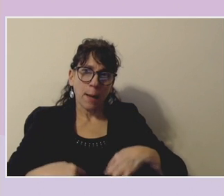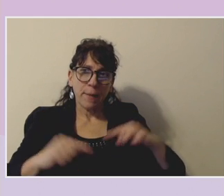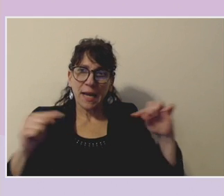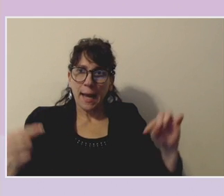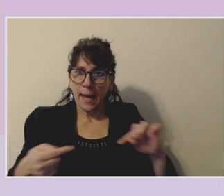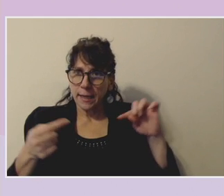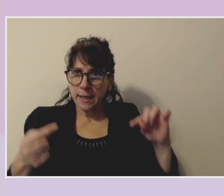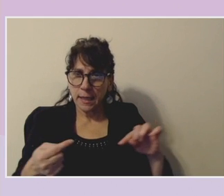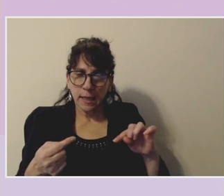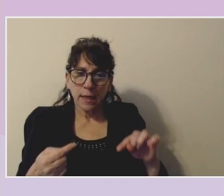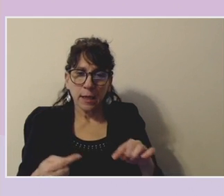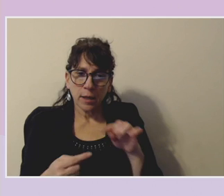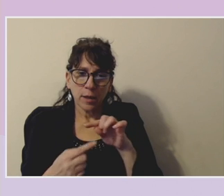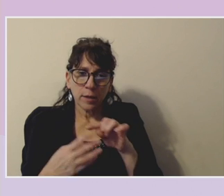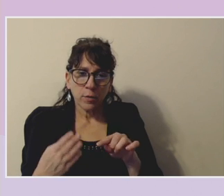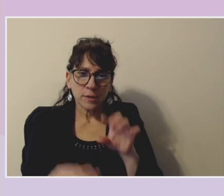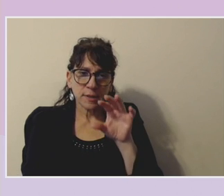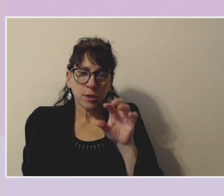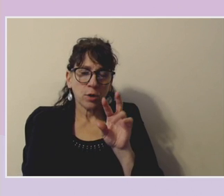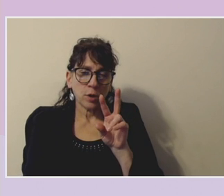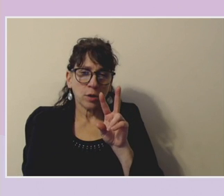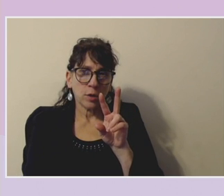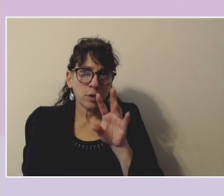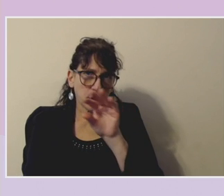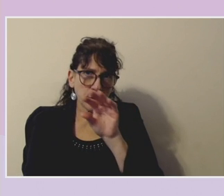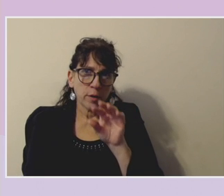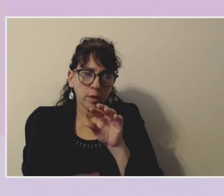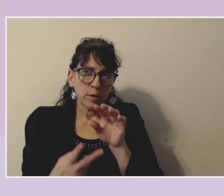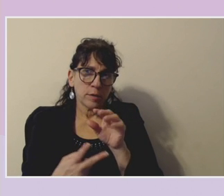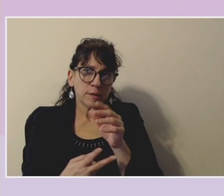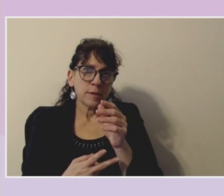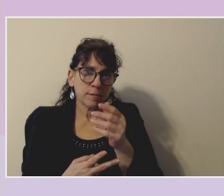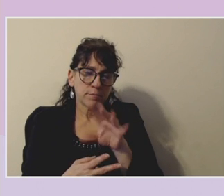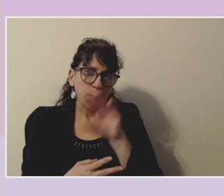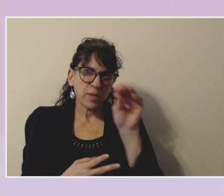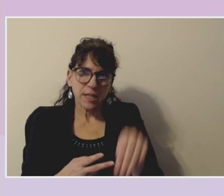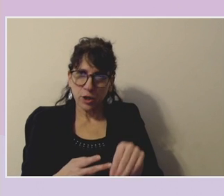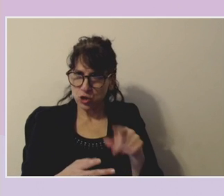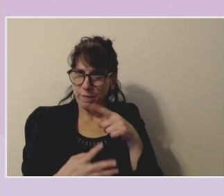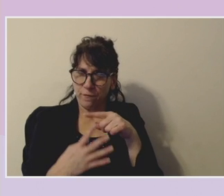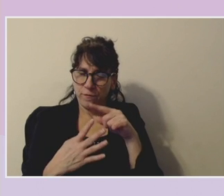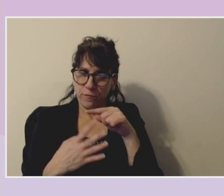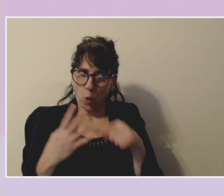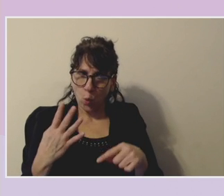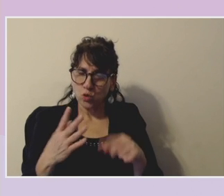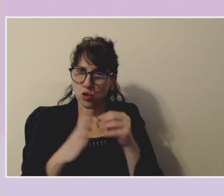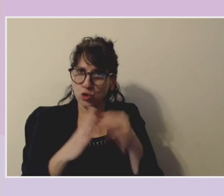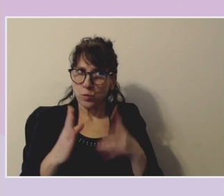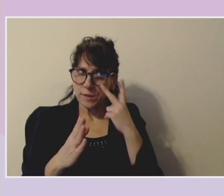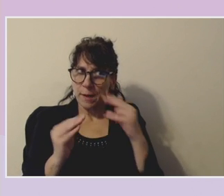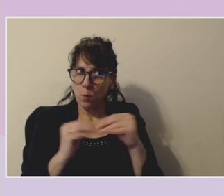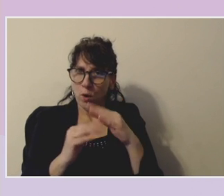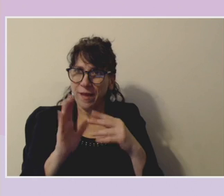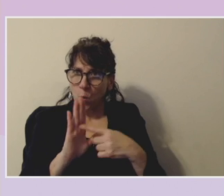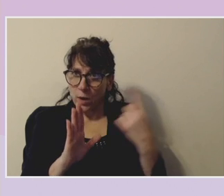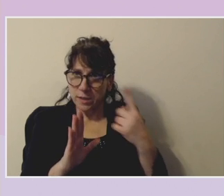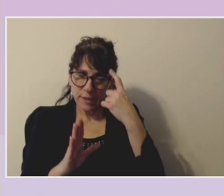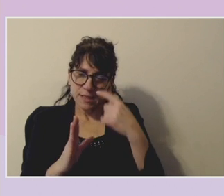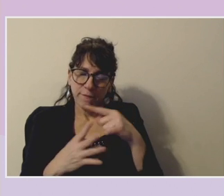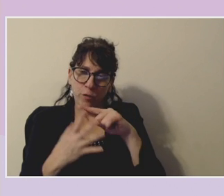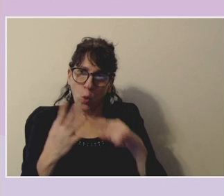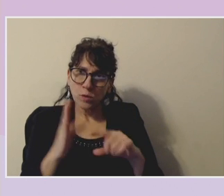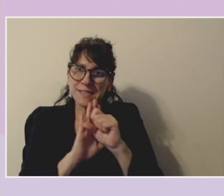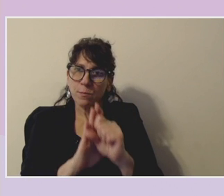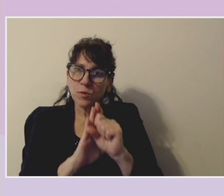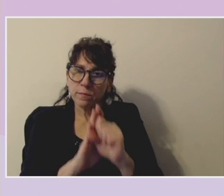4% of those students were seen more than one time for those symptoms. And so from a nursing perspective,